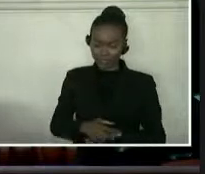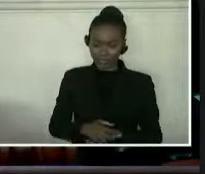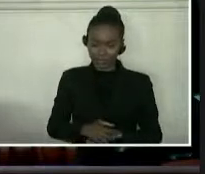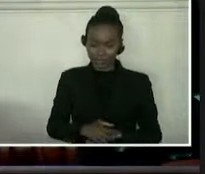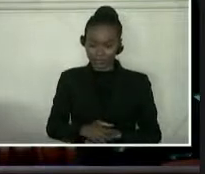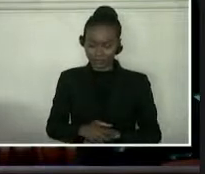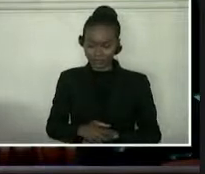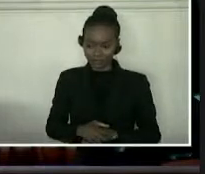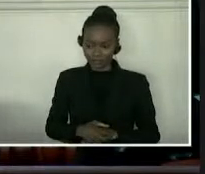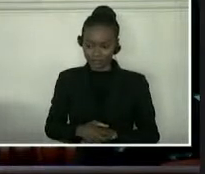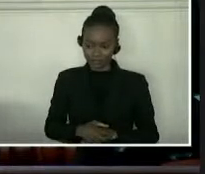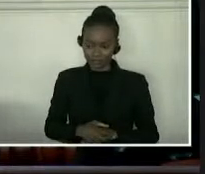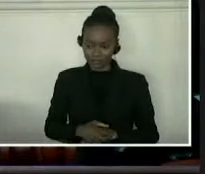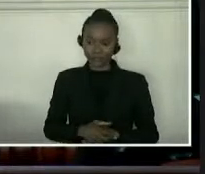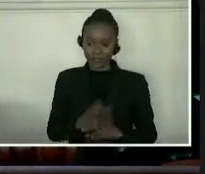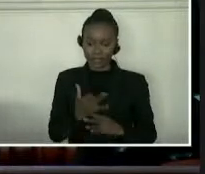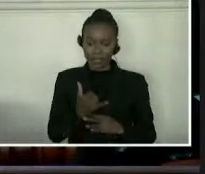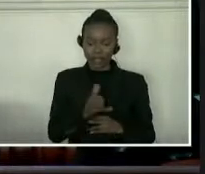um